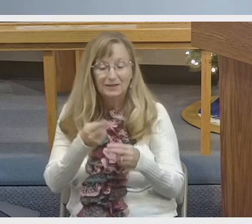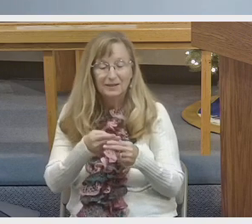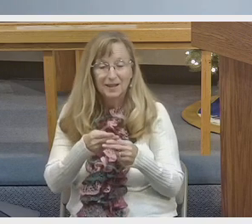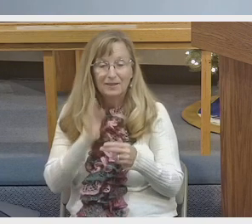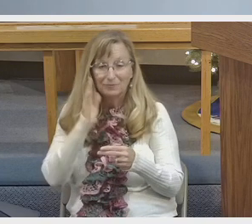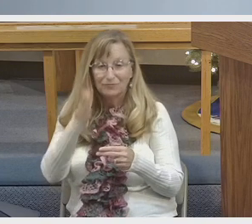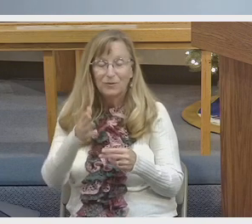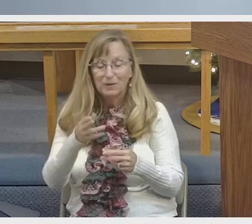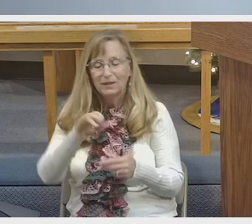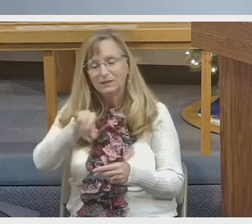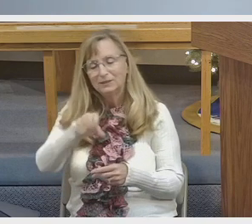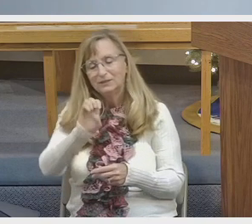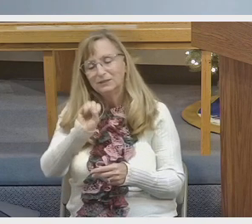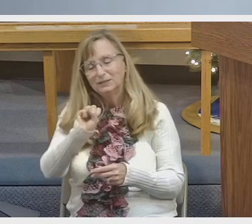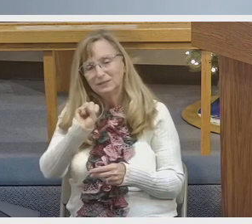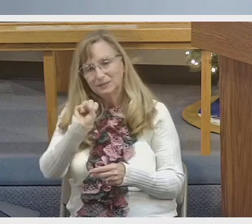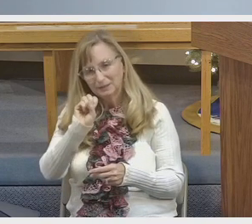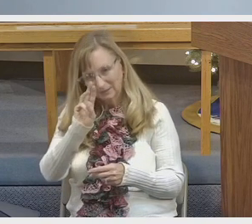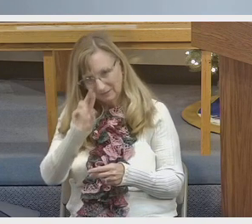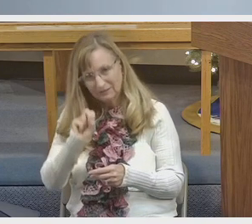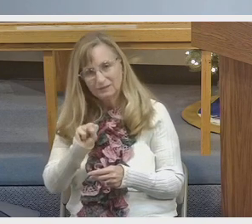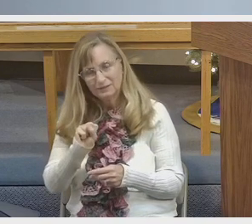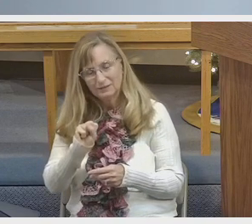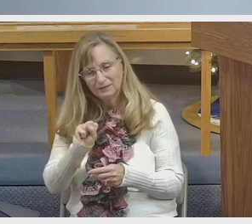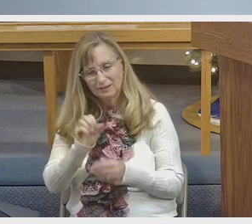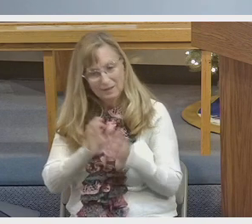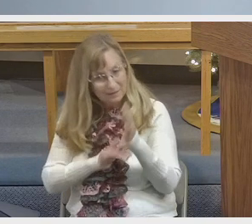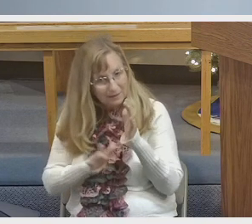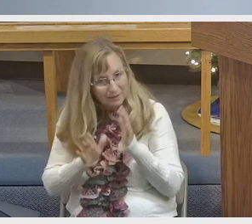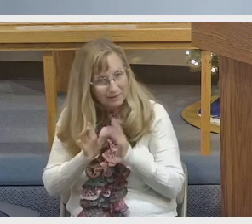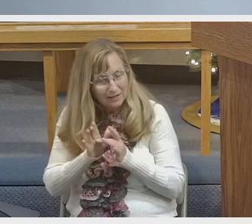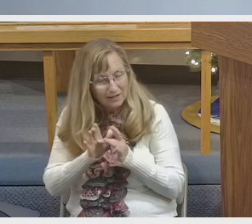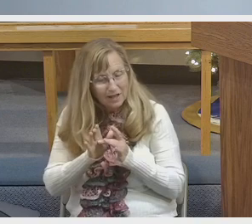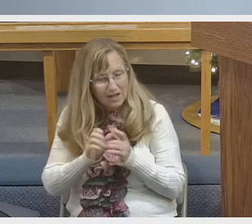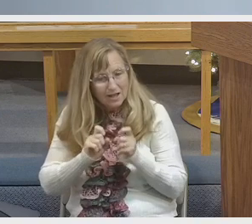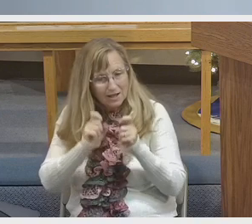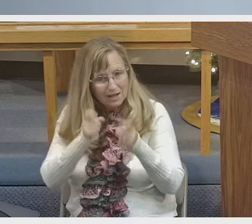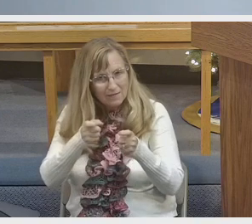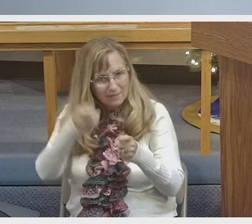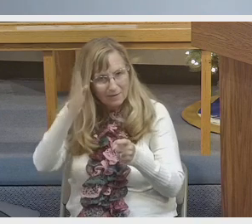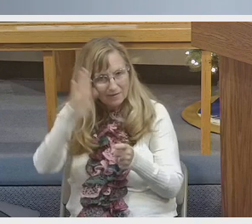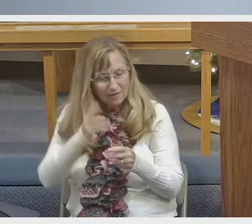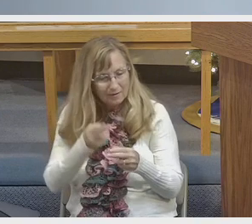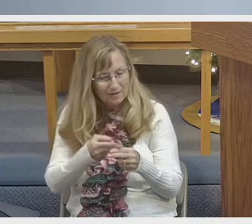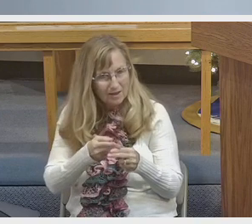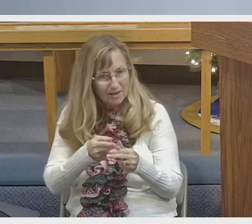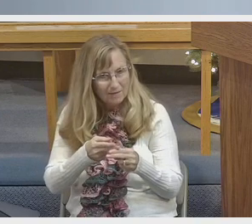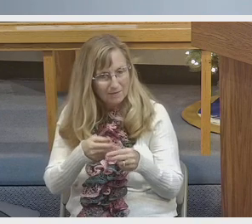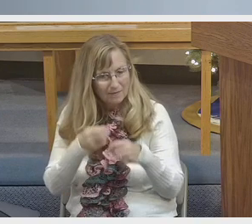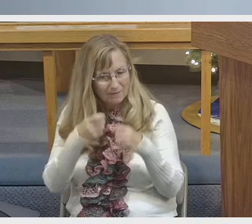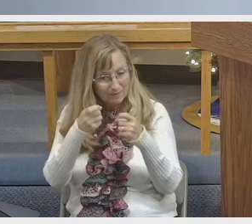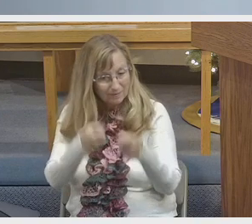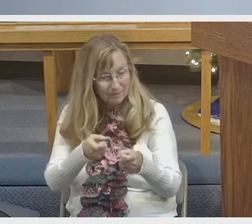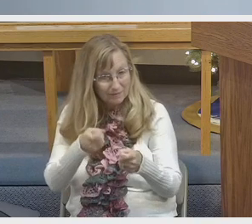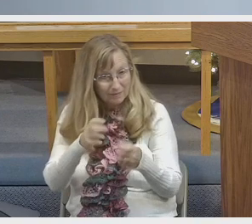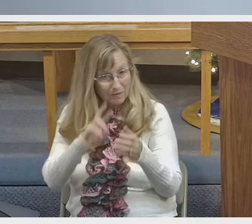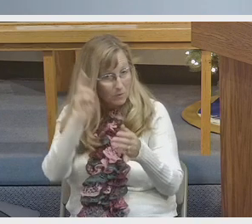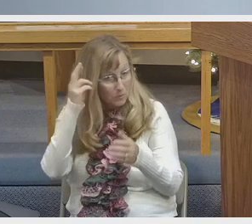Jesus. God placed that name on him for a reason.